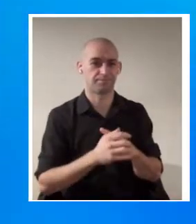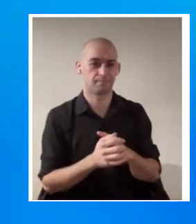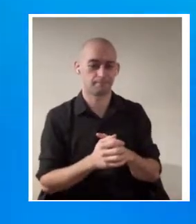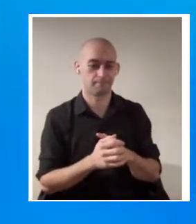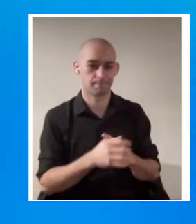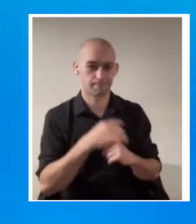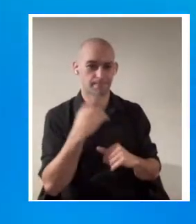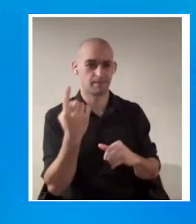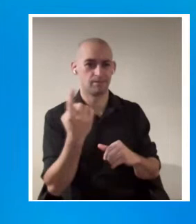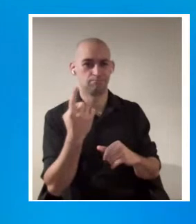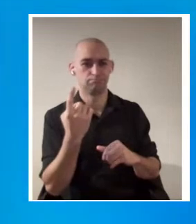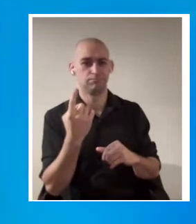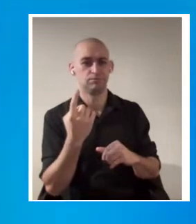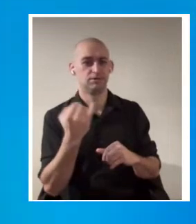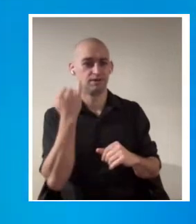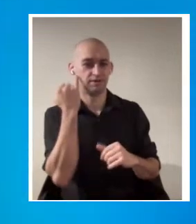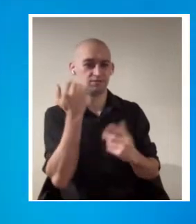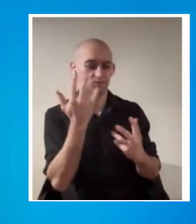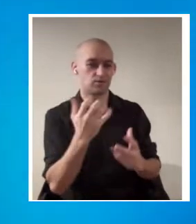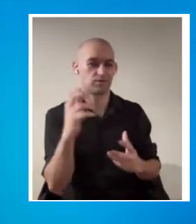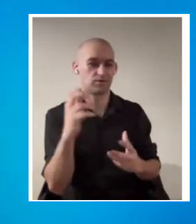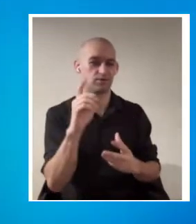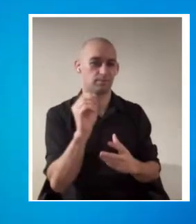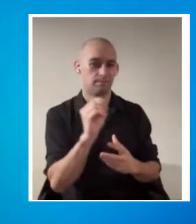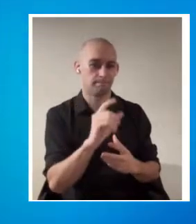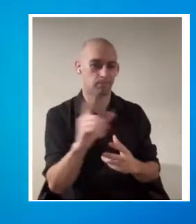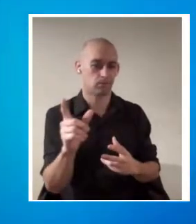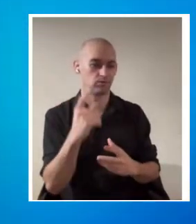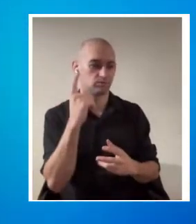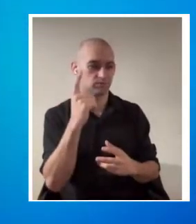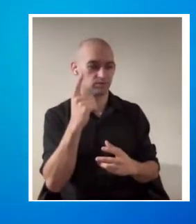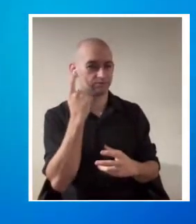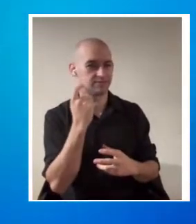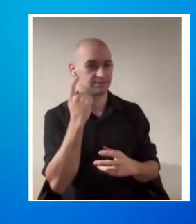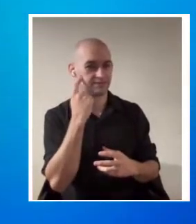All right, let's do a raffle poll on something I just recently talked about.